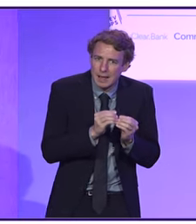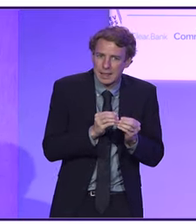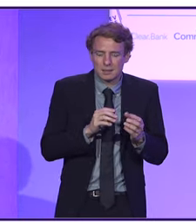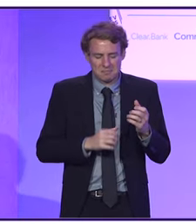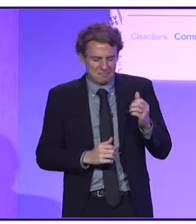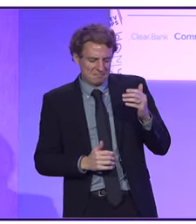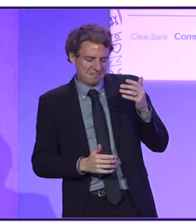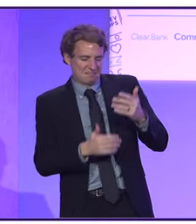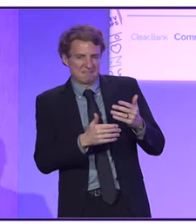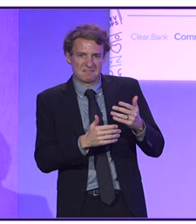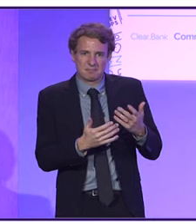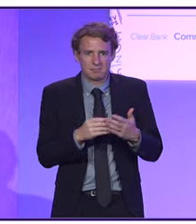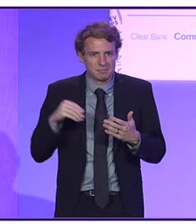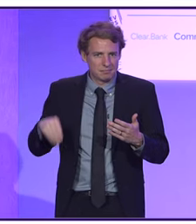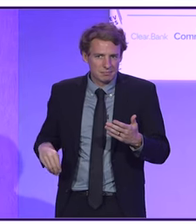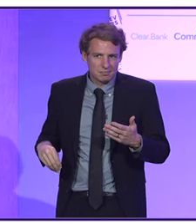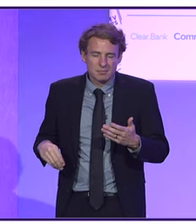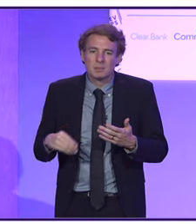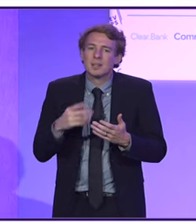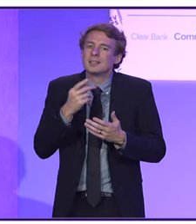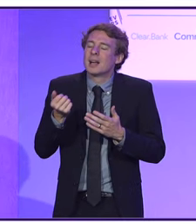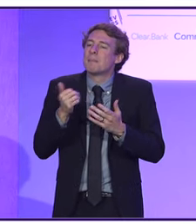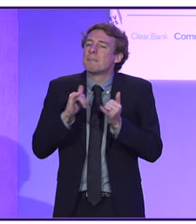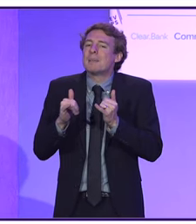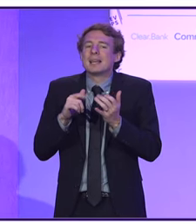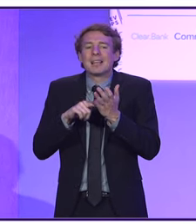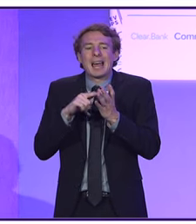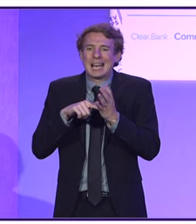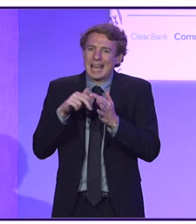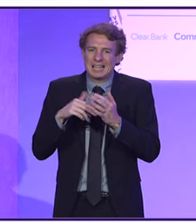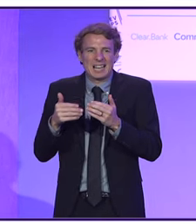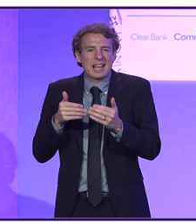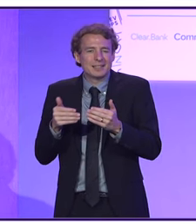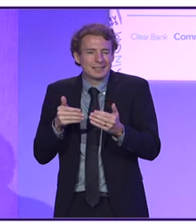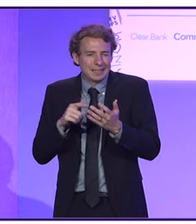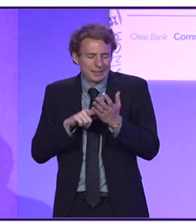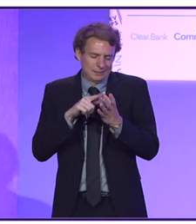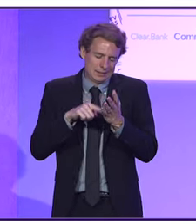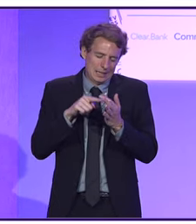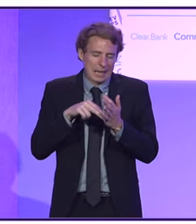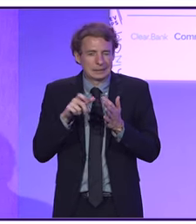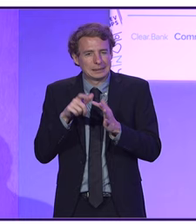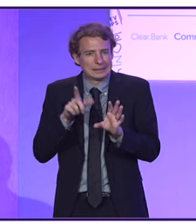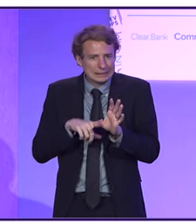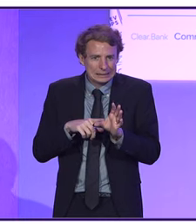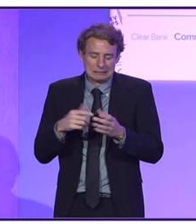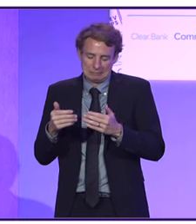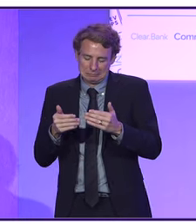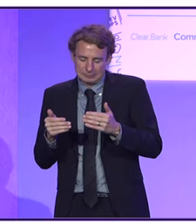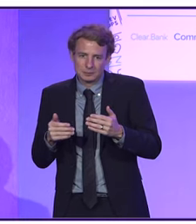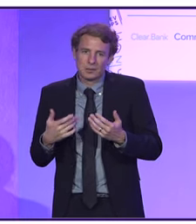include latency values for how long a particular process took, the amount of memory that's in a particular application at a given